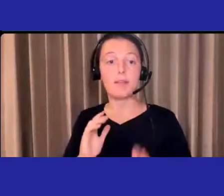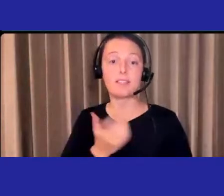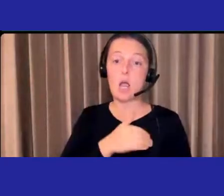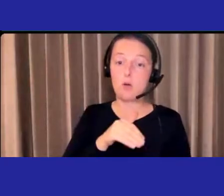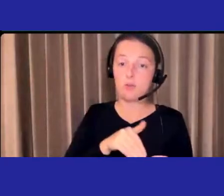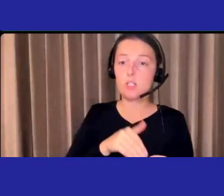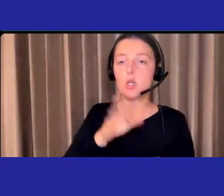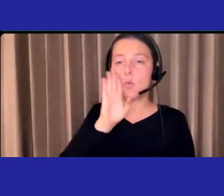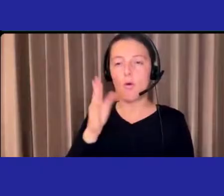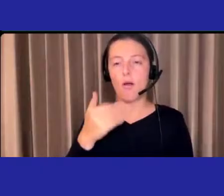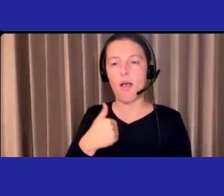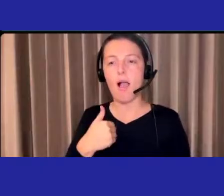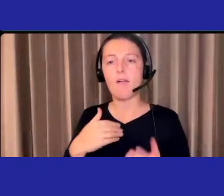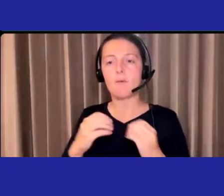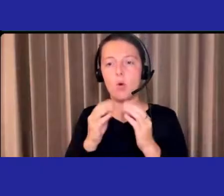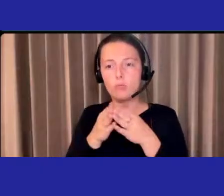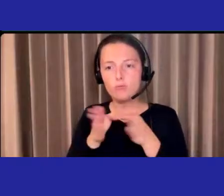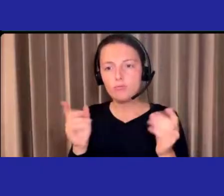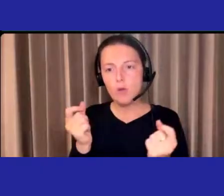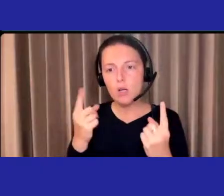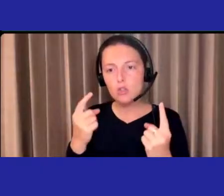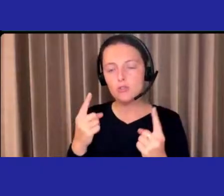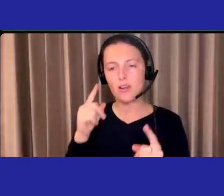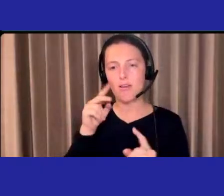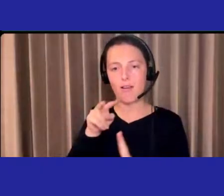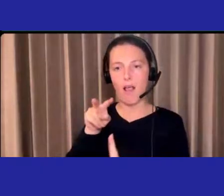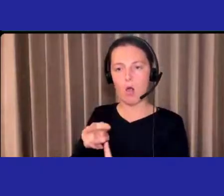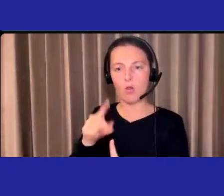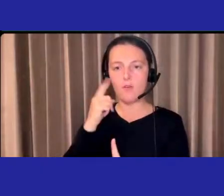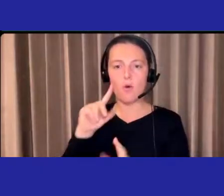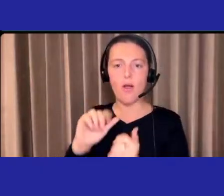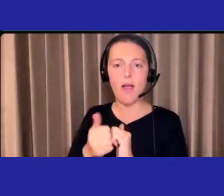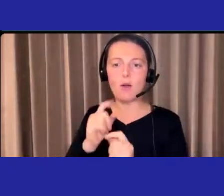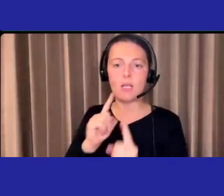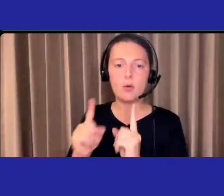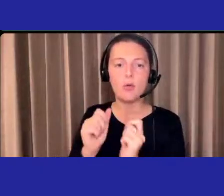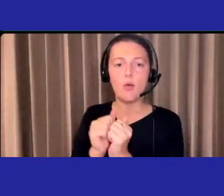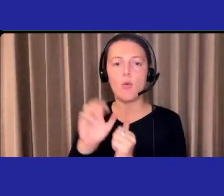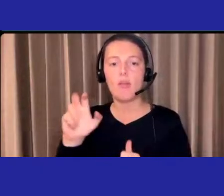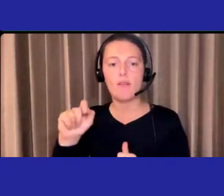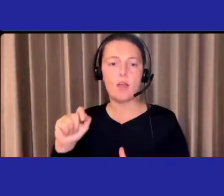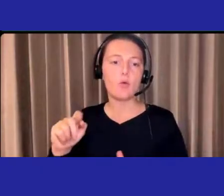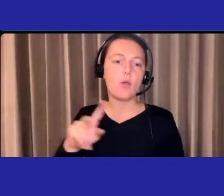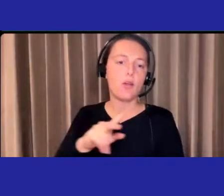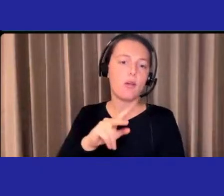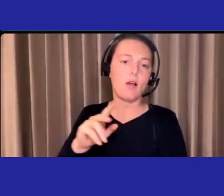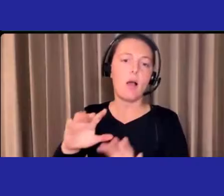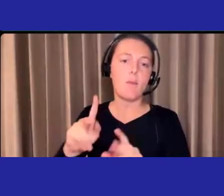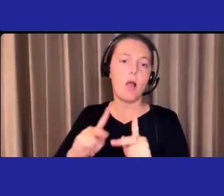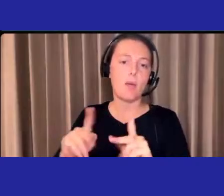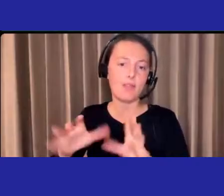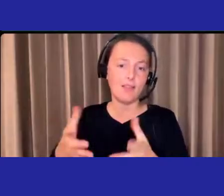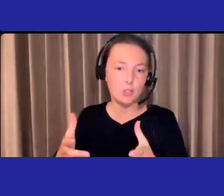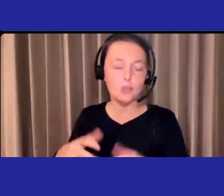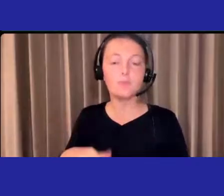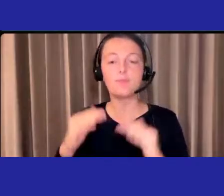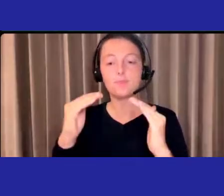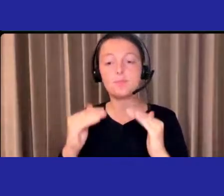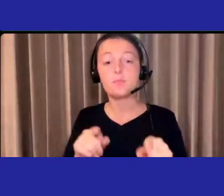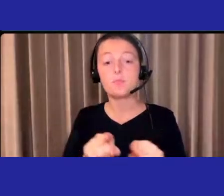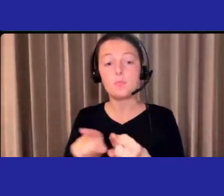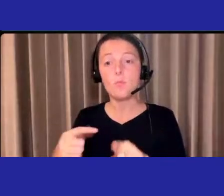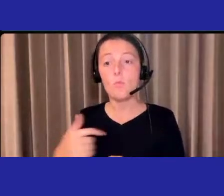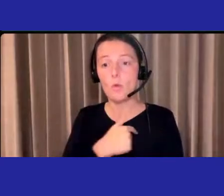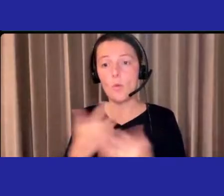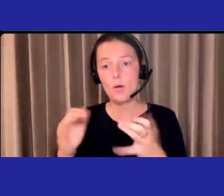population, those employees, or the patients that may be coming in. We are also looking at providing a Veteran Services website and